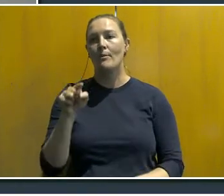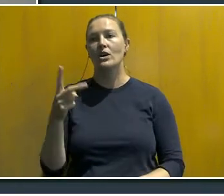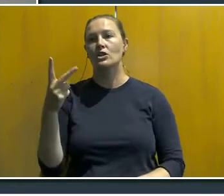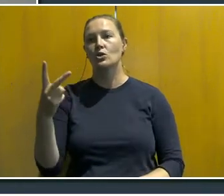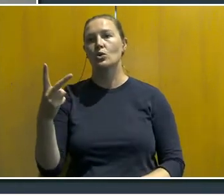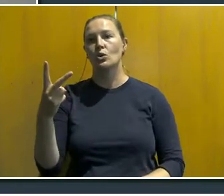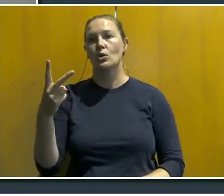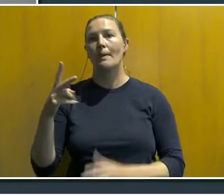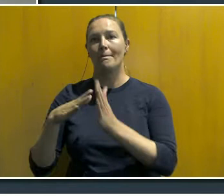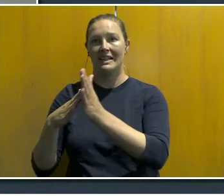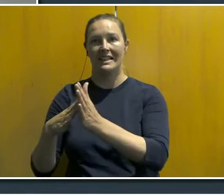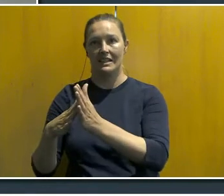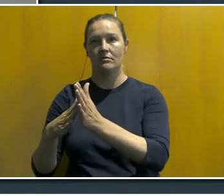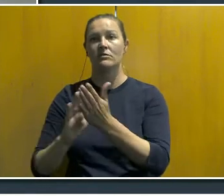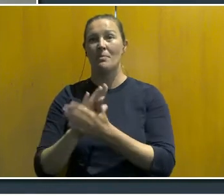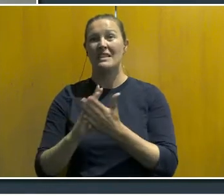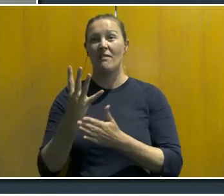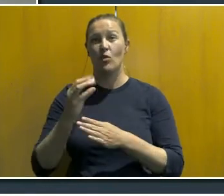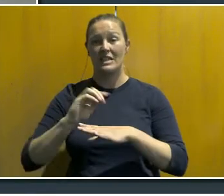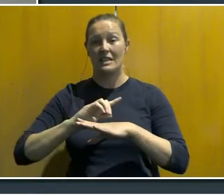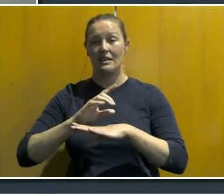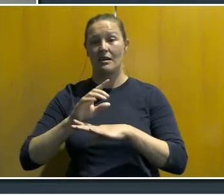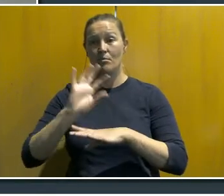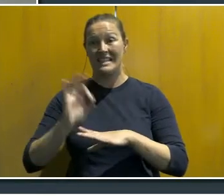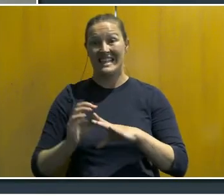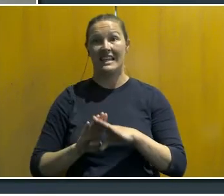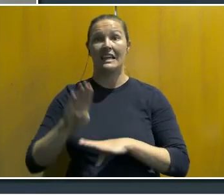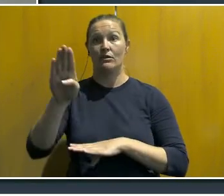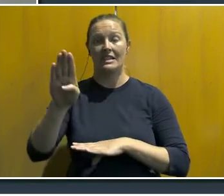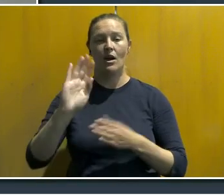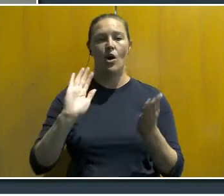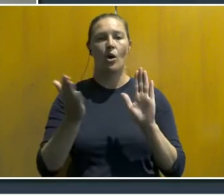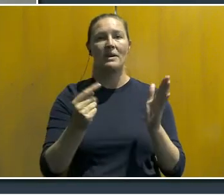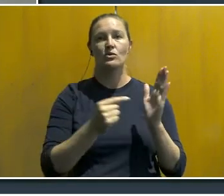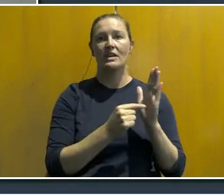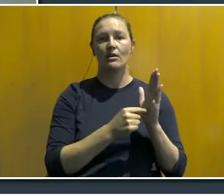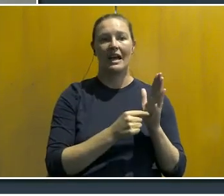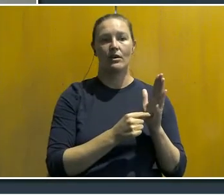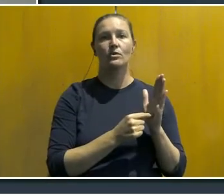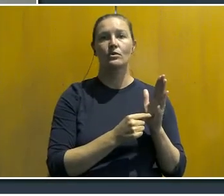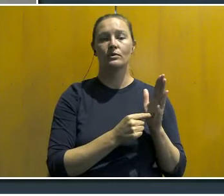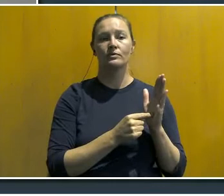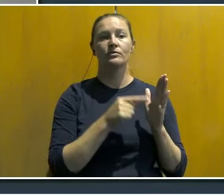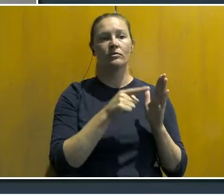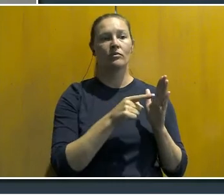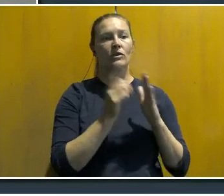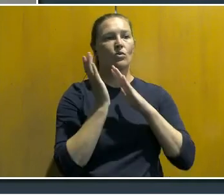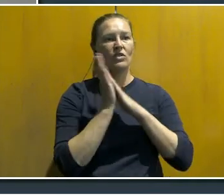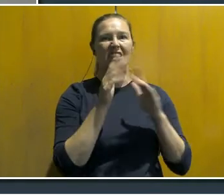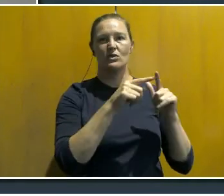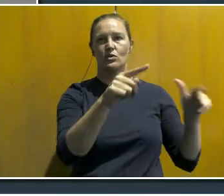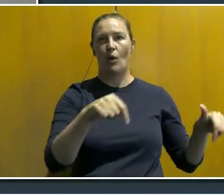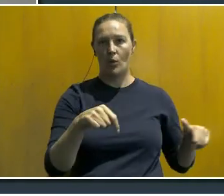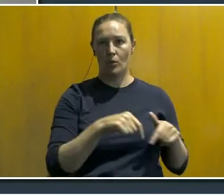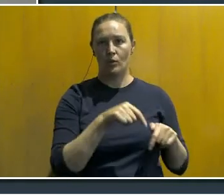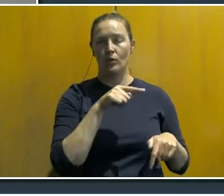increase of 42%, compared to similar sized property in Taradale on Cambridge Terrace, which is zoned residential and therefore